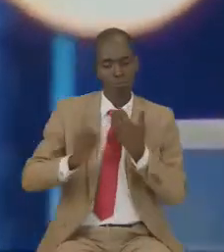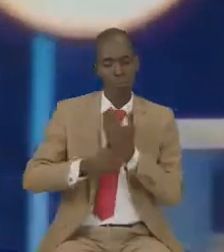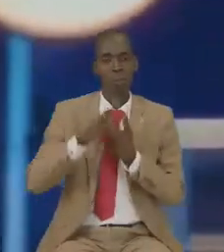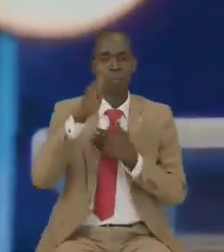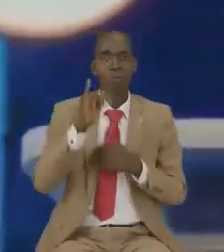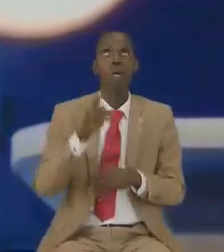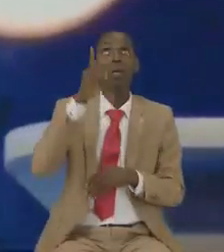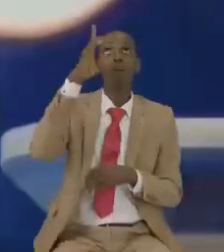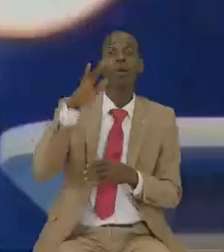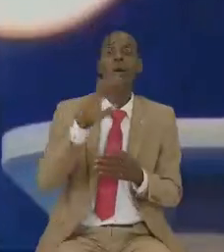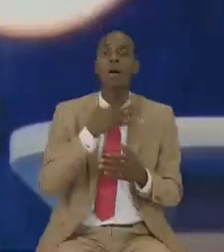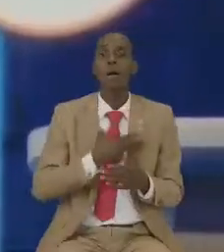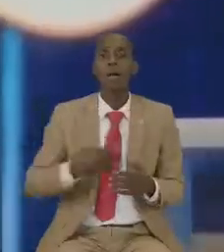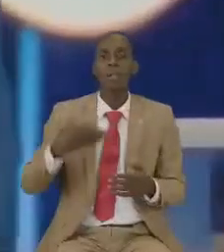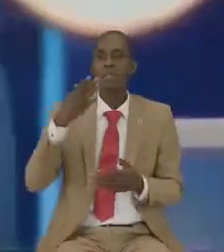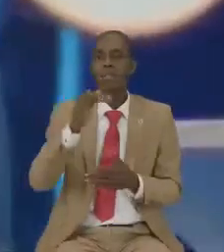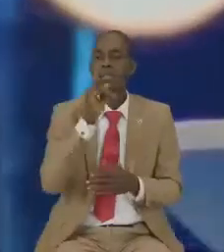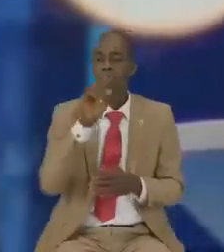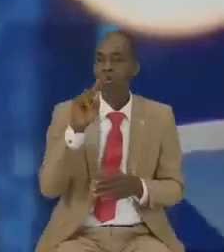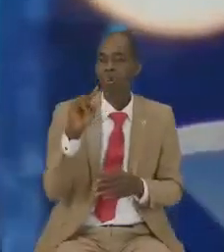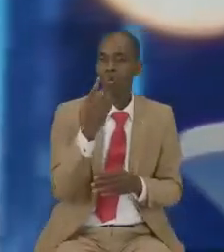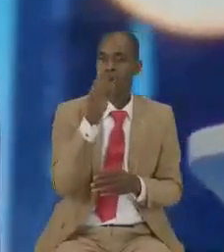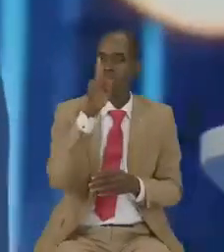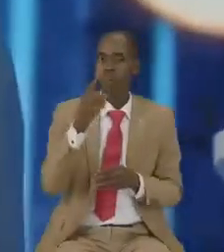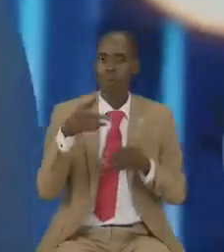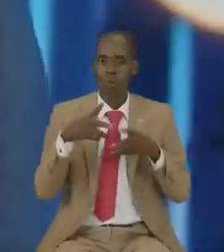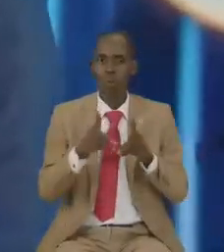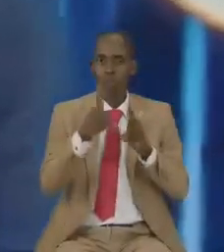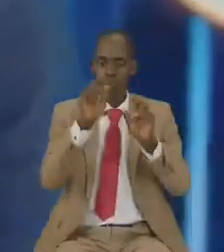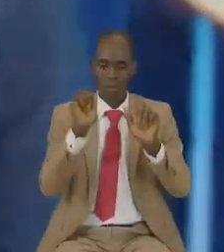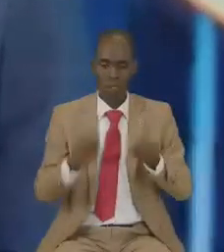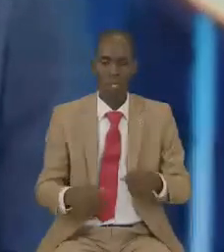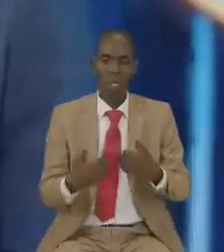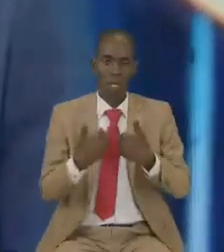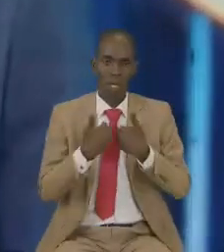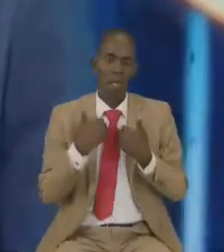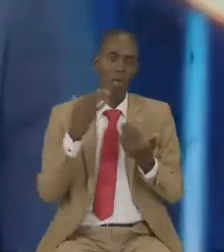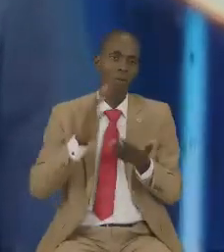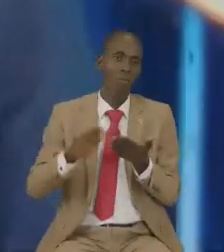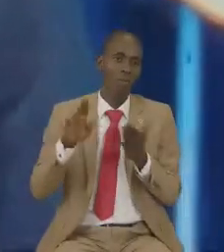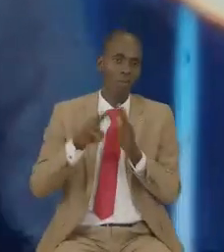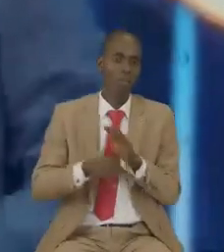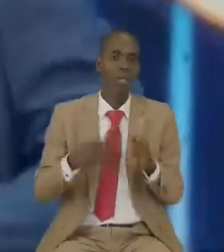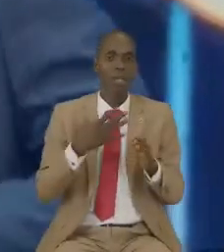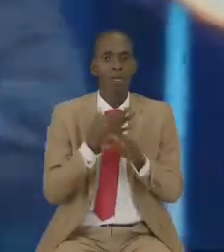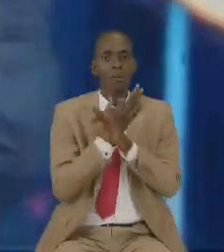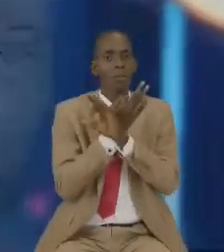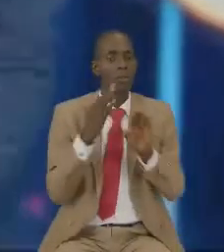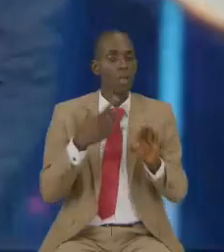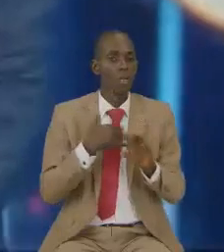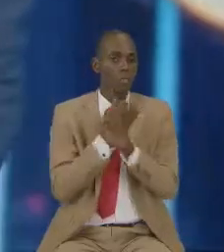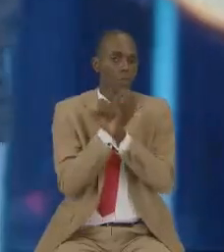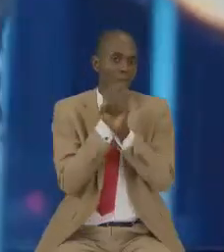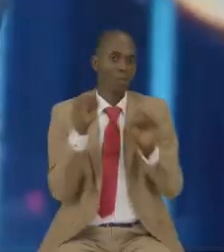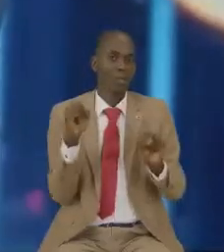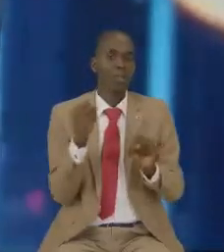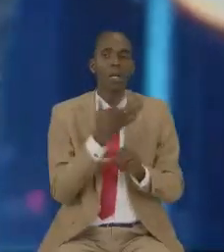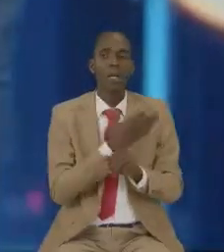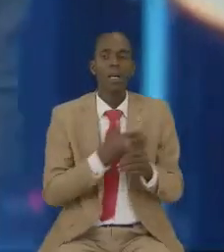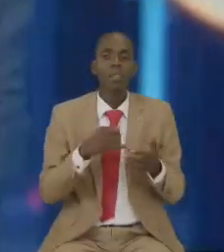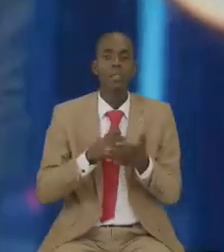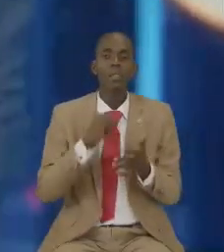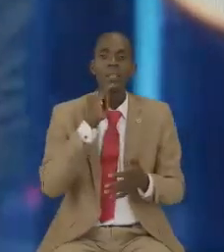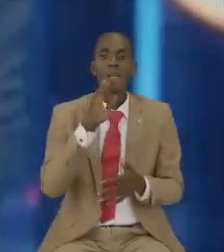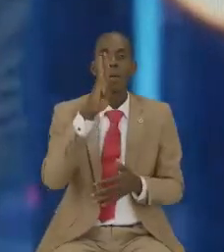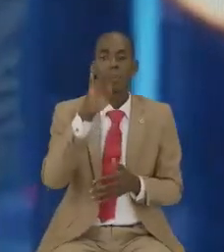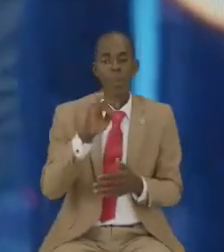only one way you can have forgiveness and freedom and salvation. And it's by